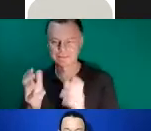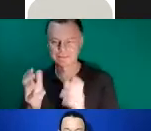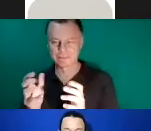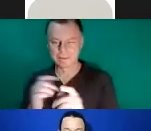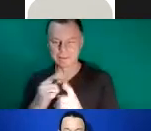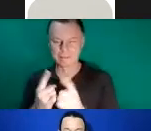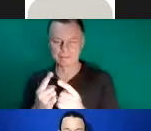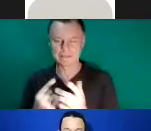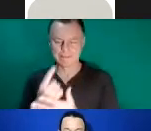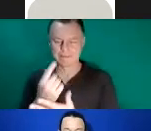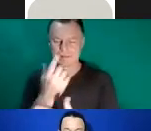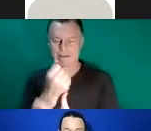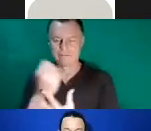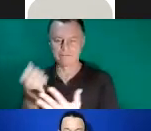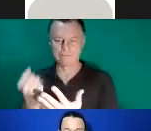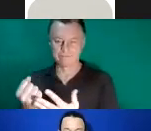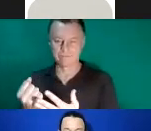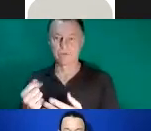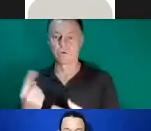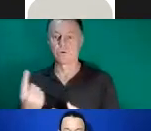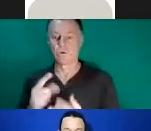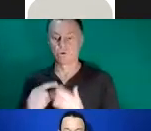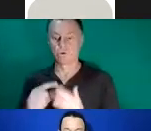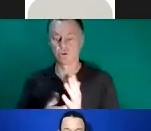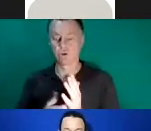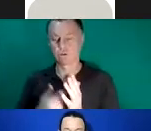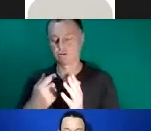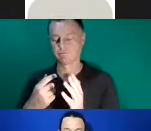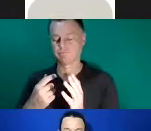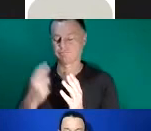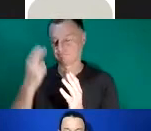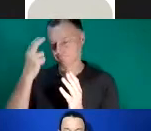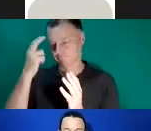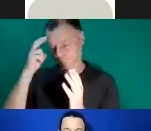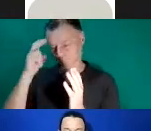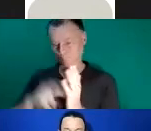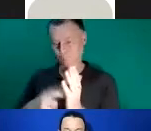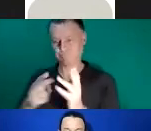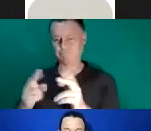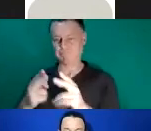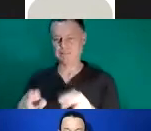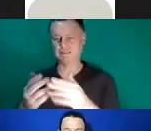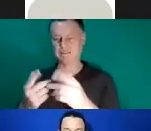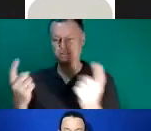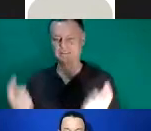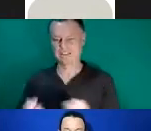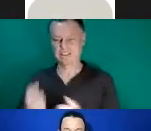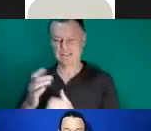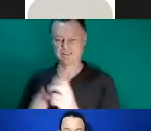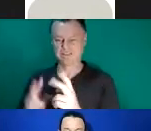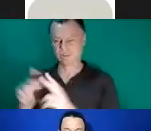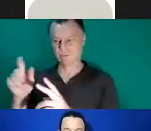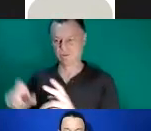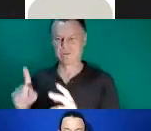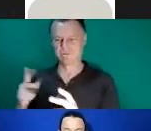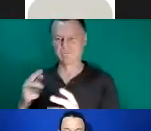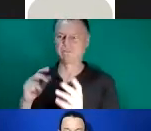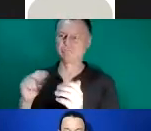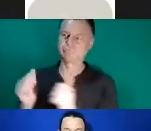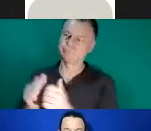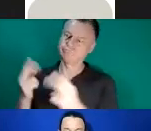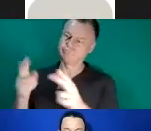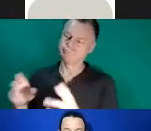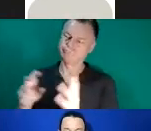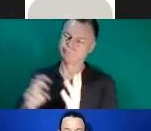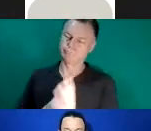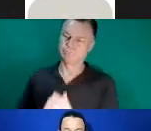peculiarities, including the physicians who had signed the death certificates had never actually seen the patients. The cause